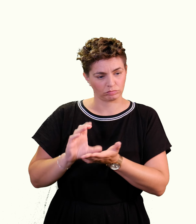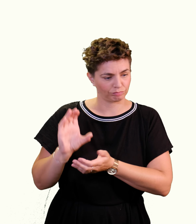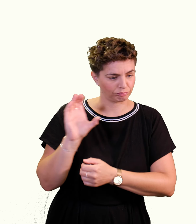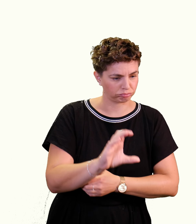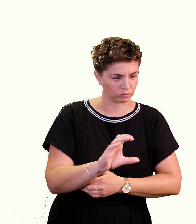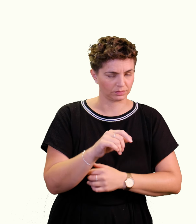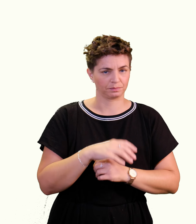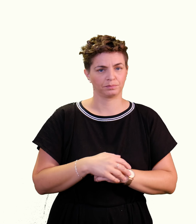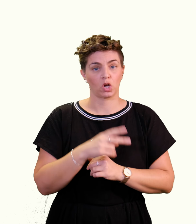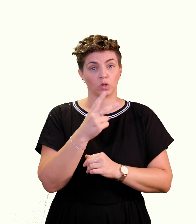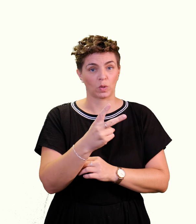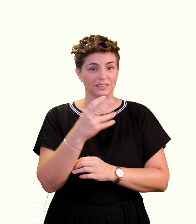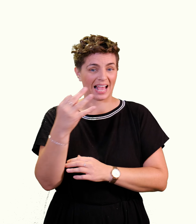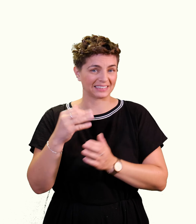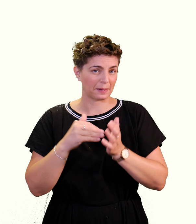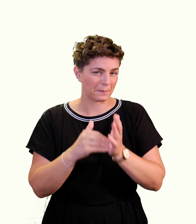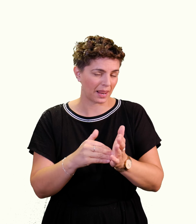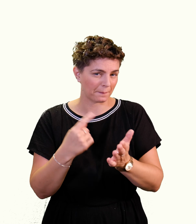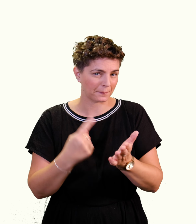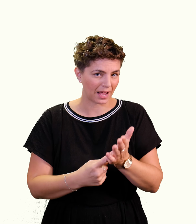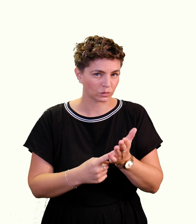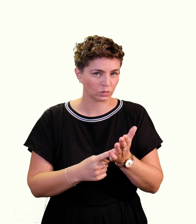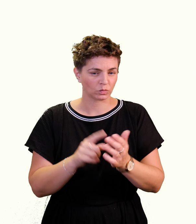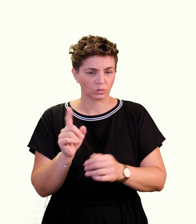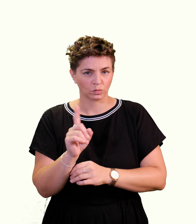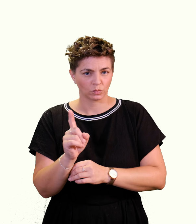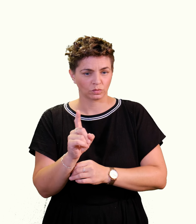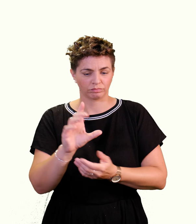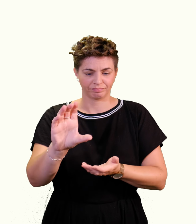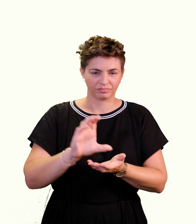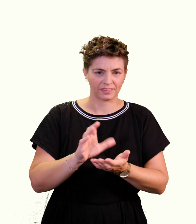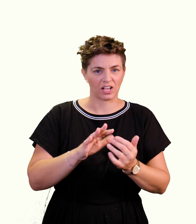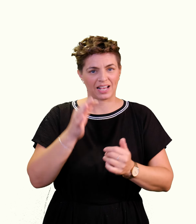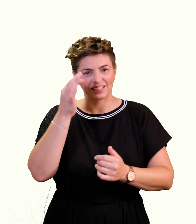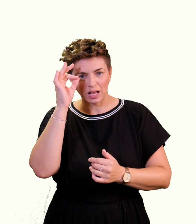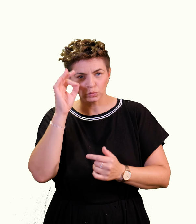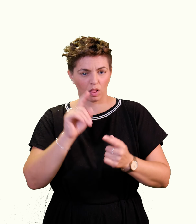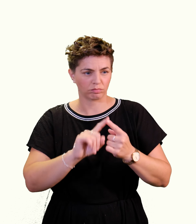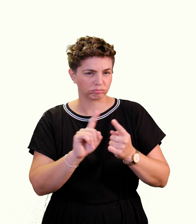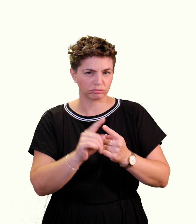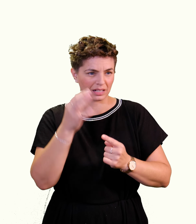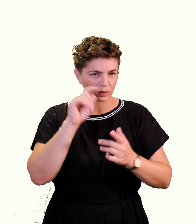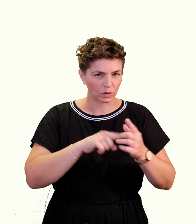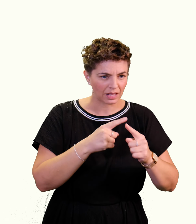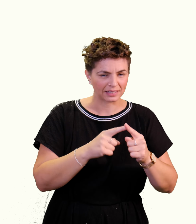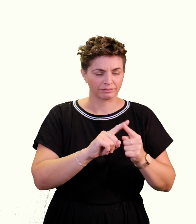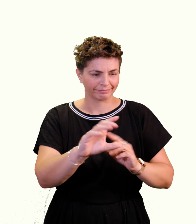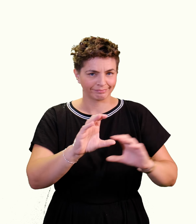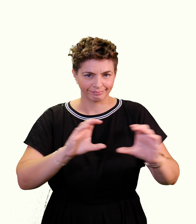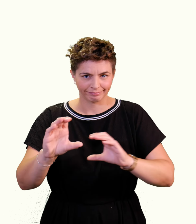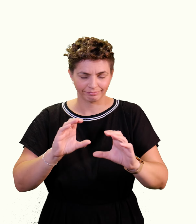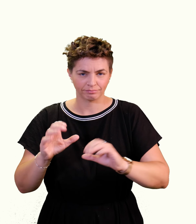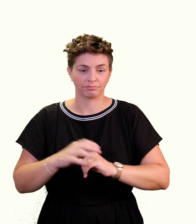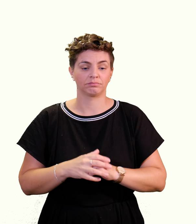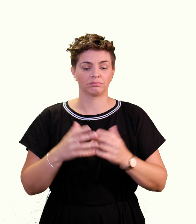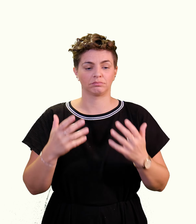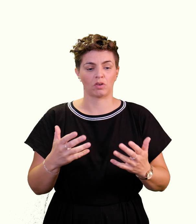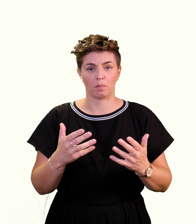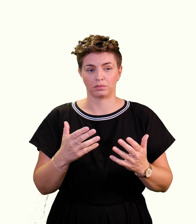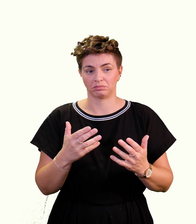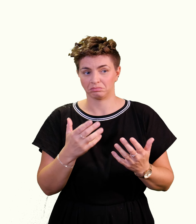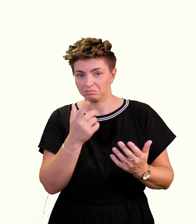rescue service. 28 million pounds or just under is provided from council precept amounts. At the moment,